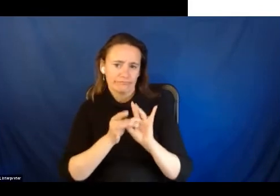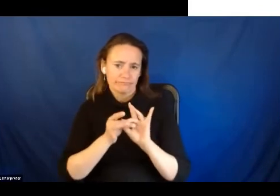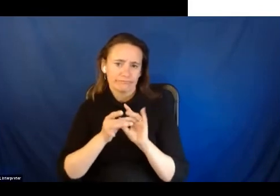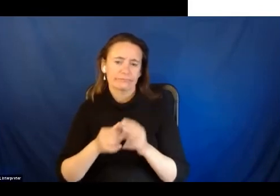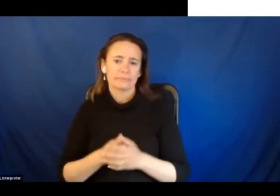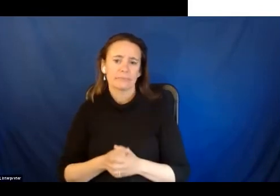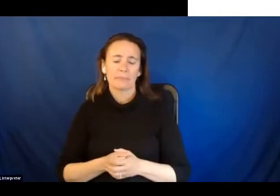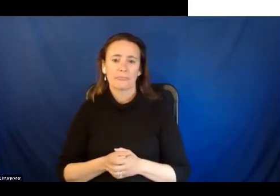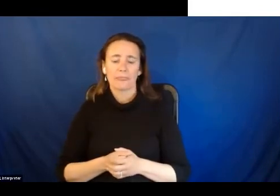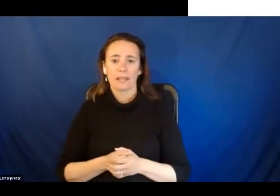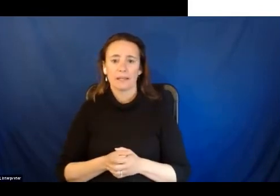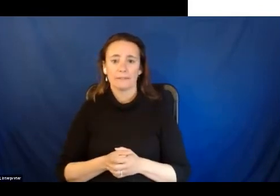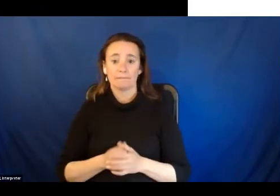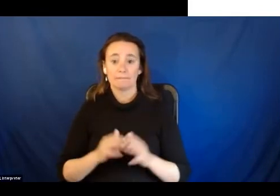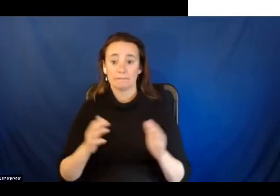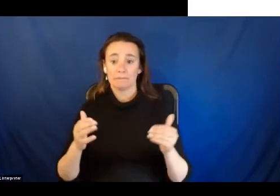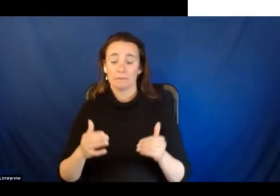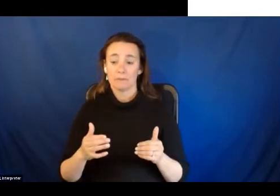Okay, so for heart and mind,